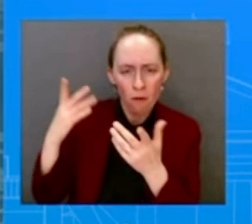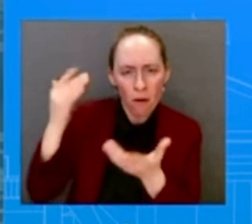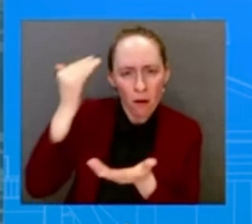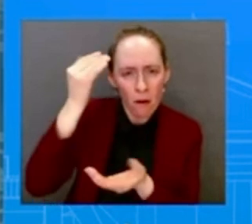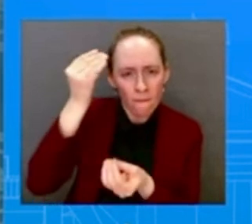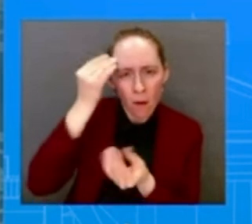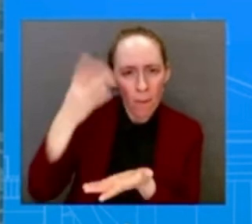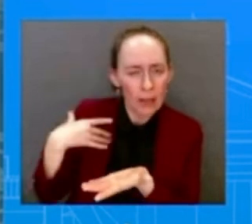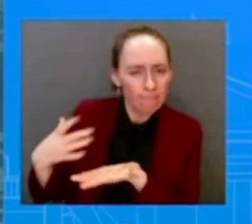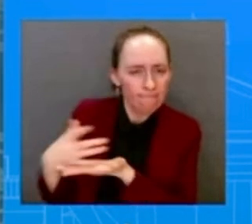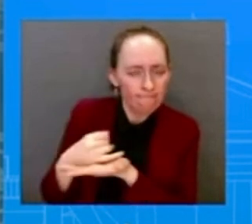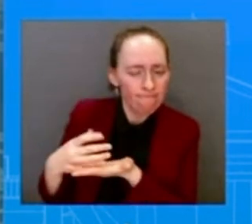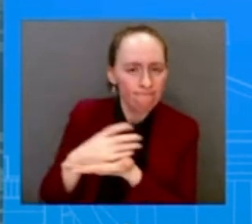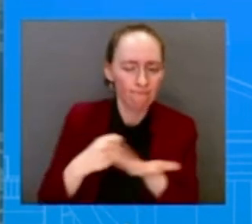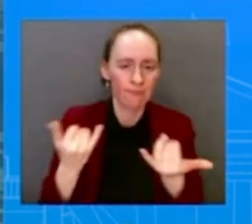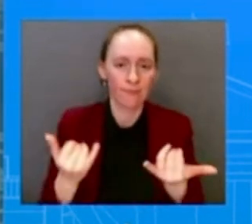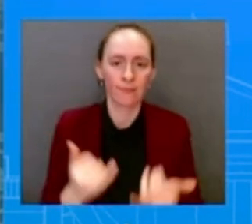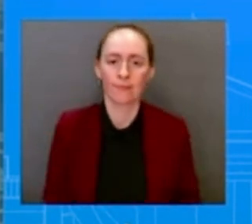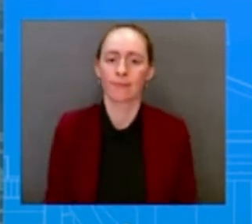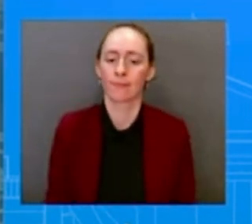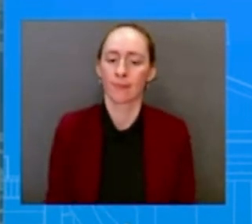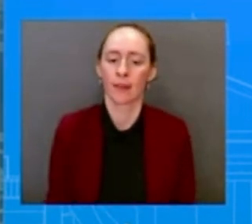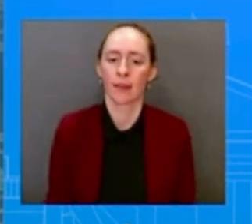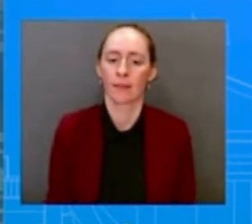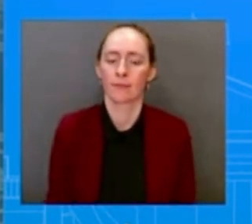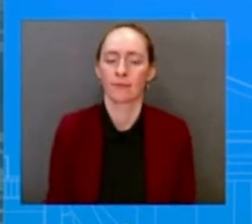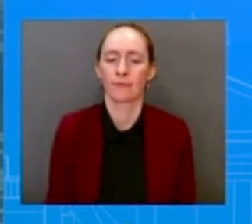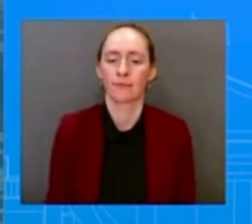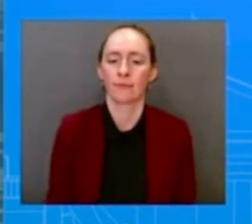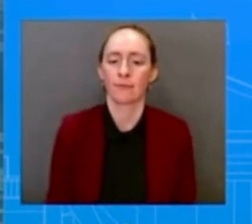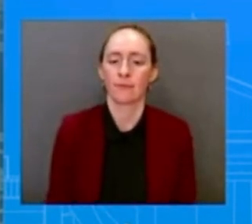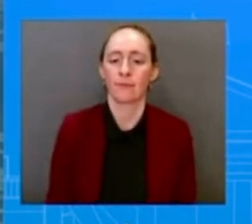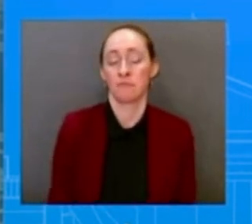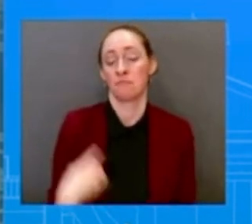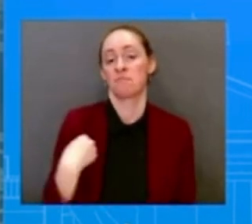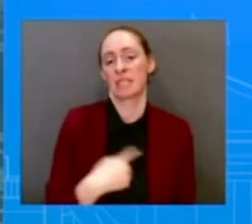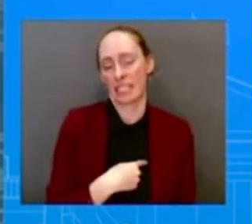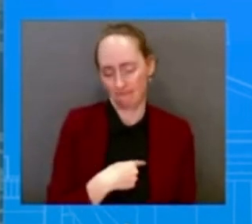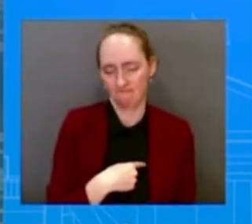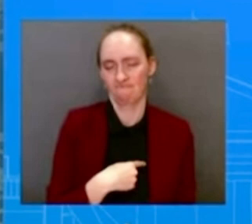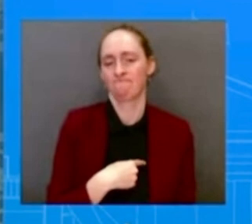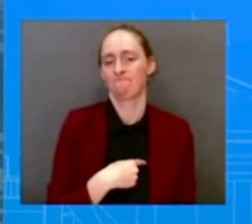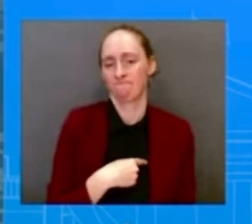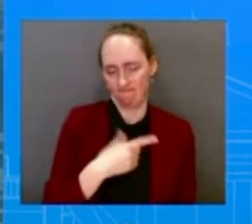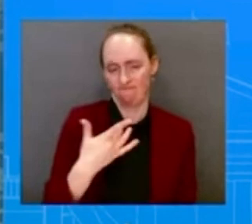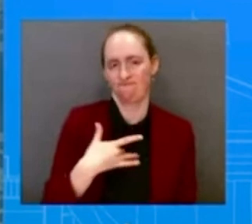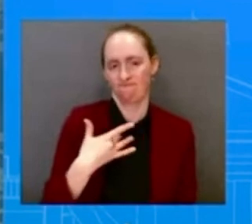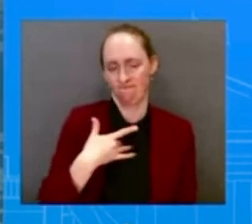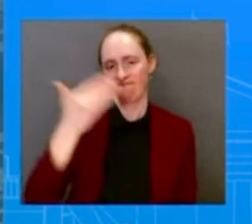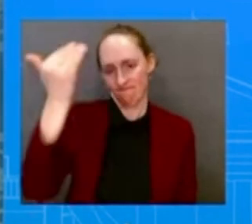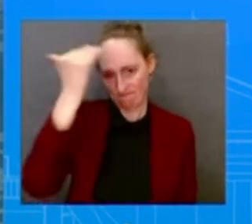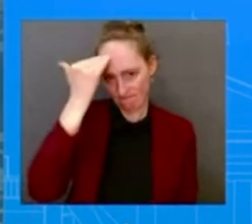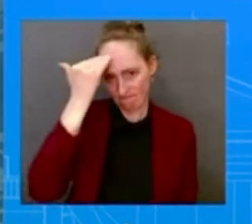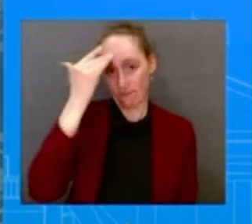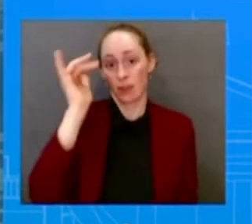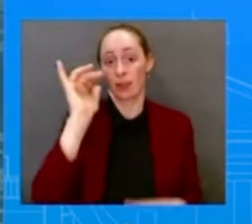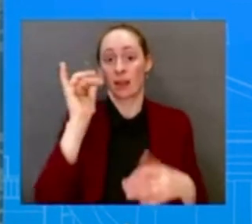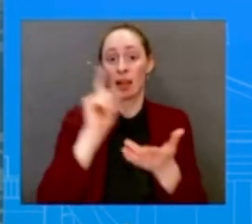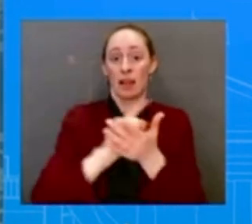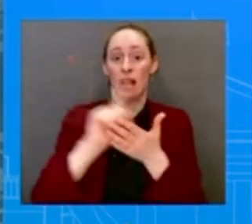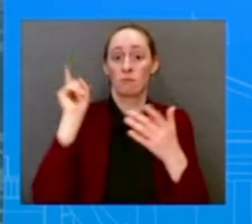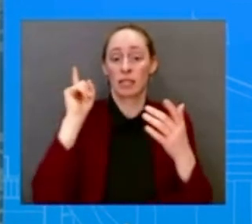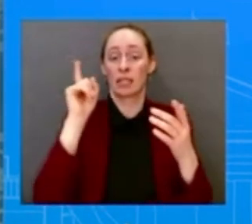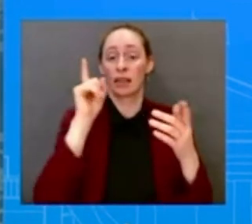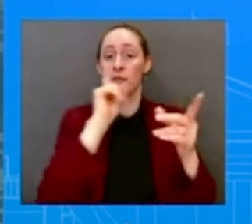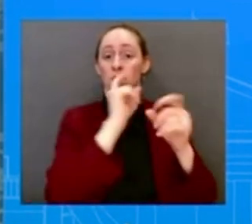the balloon we shot down on last Saturday, will help us gain even more information. But we are in